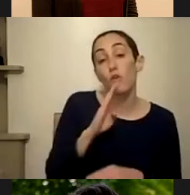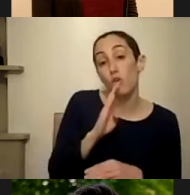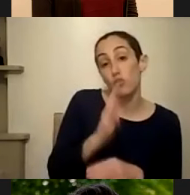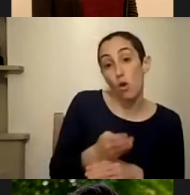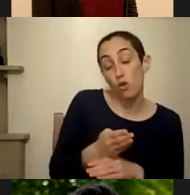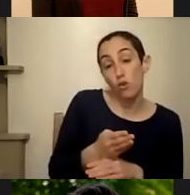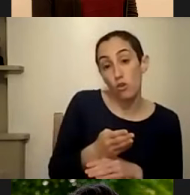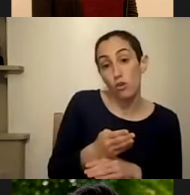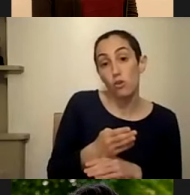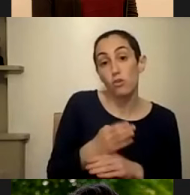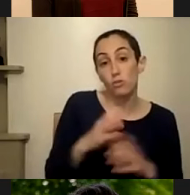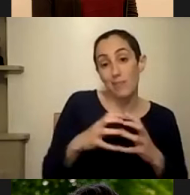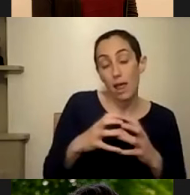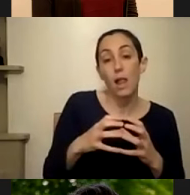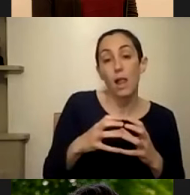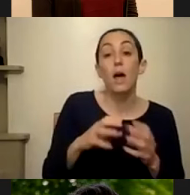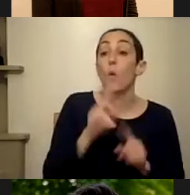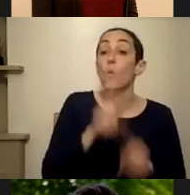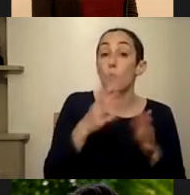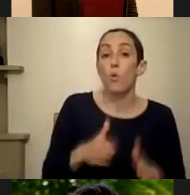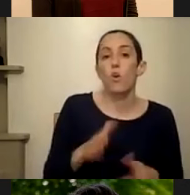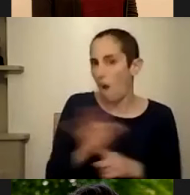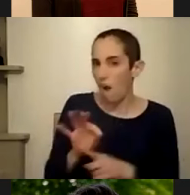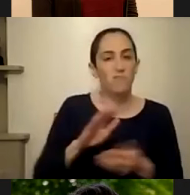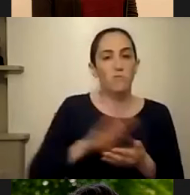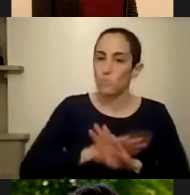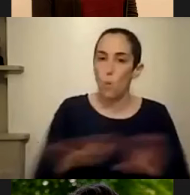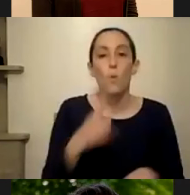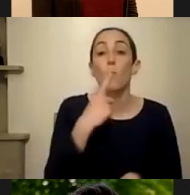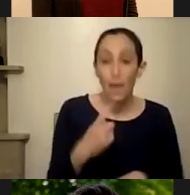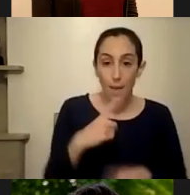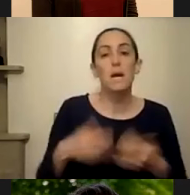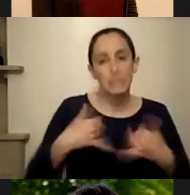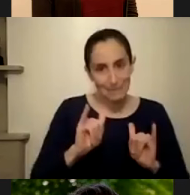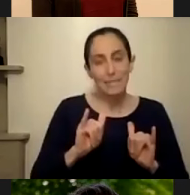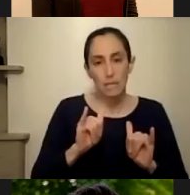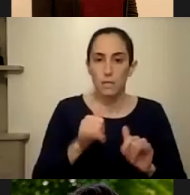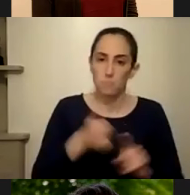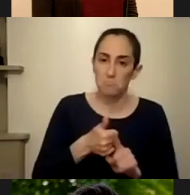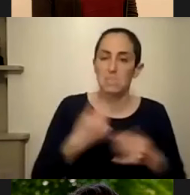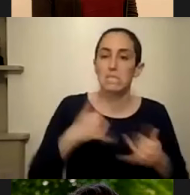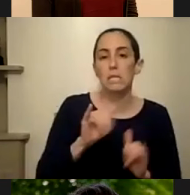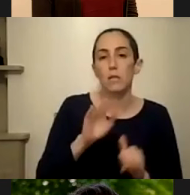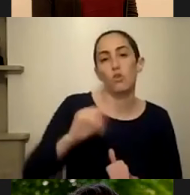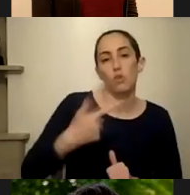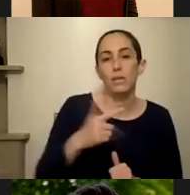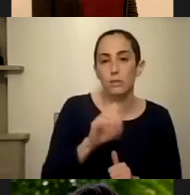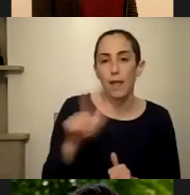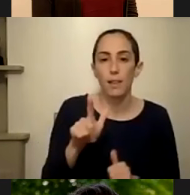remain, is no longer red, but remain as mirror glial cells in green.